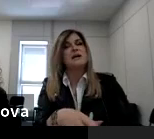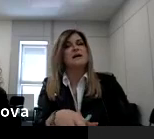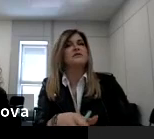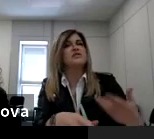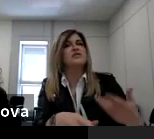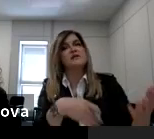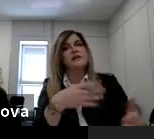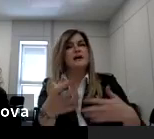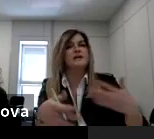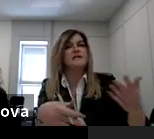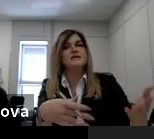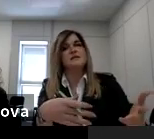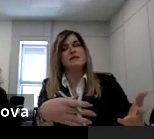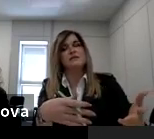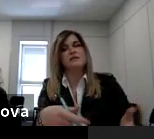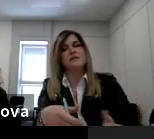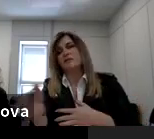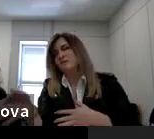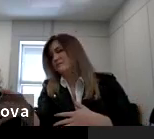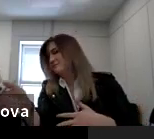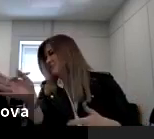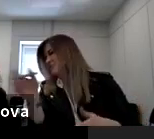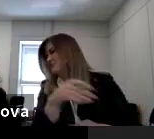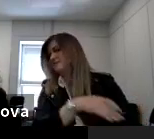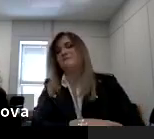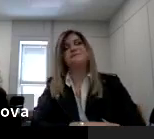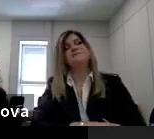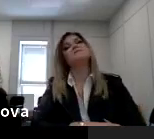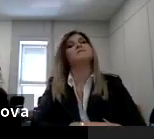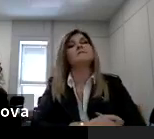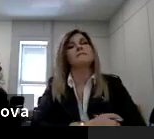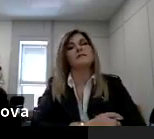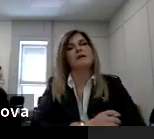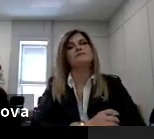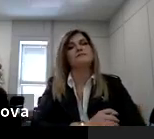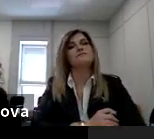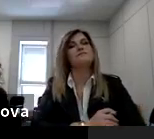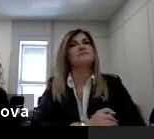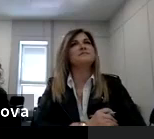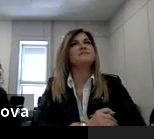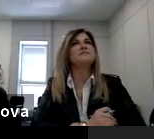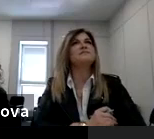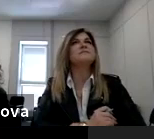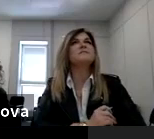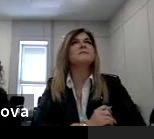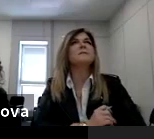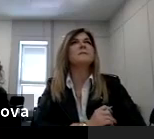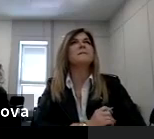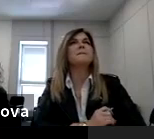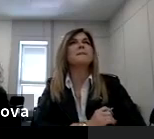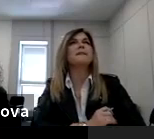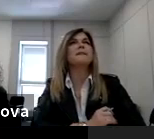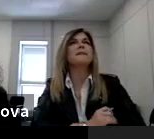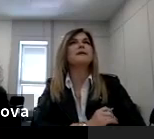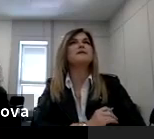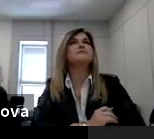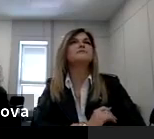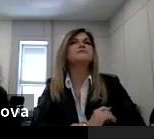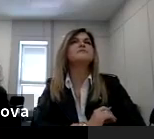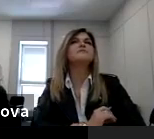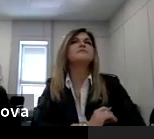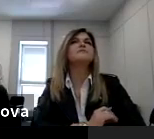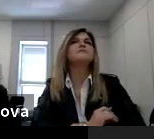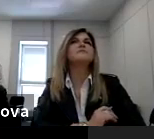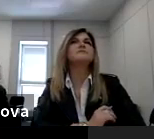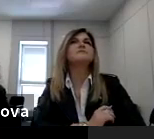project, sharing ideas, etc., etc. Because it's the quickest way of communication. So after that,